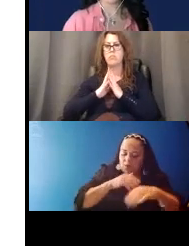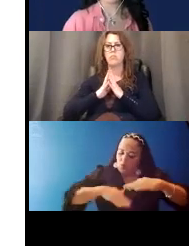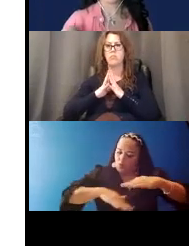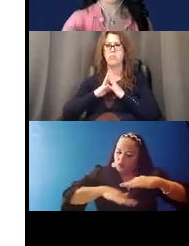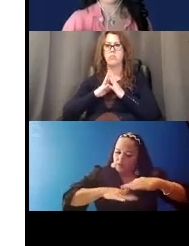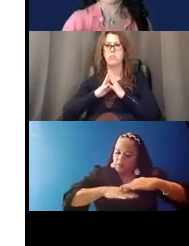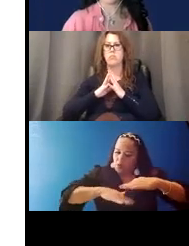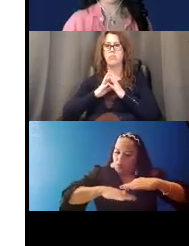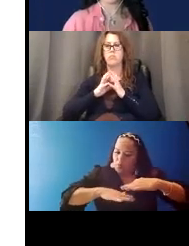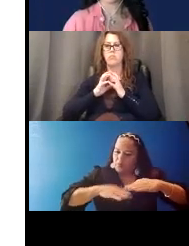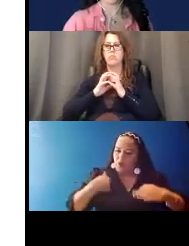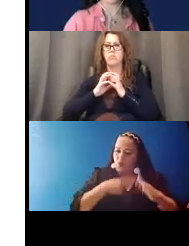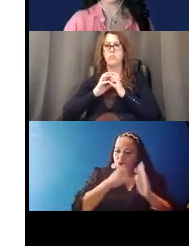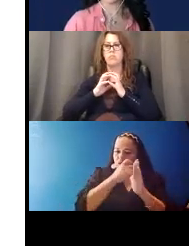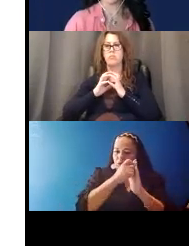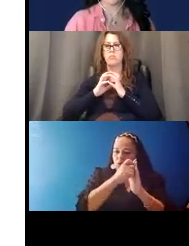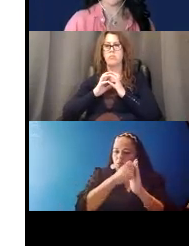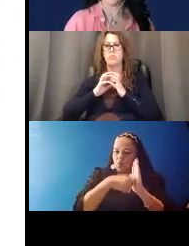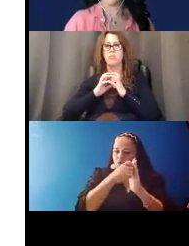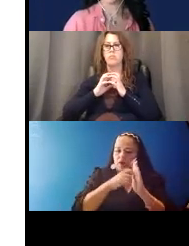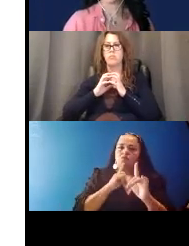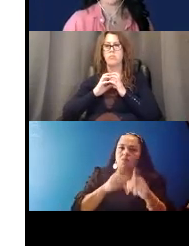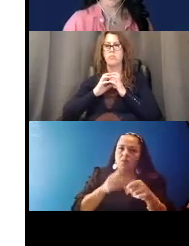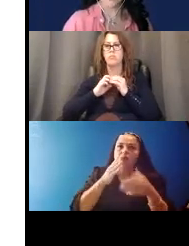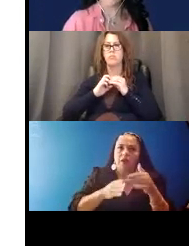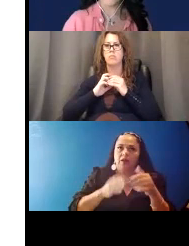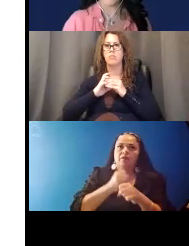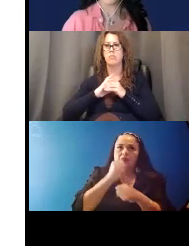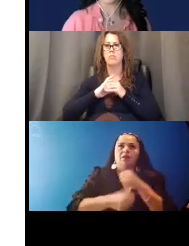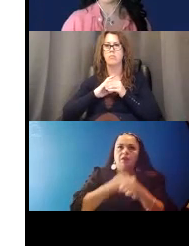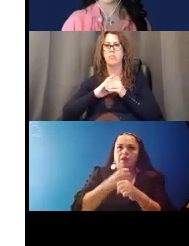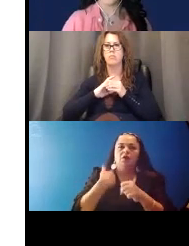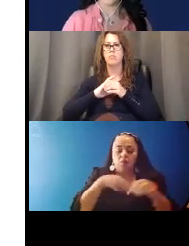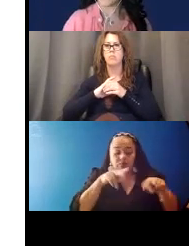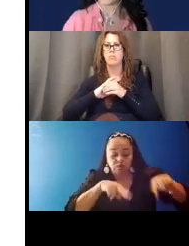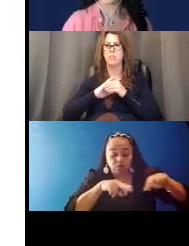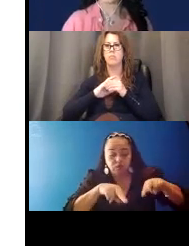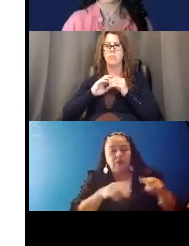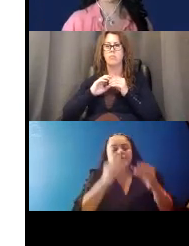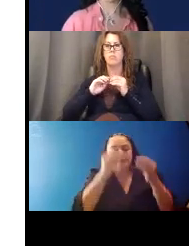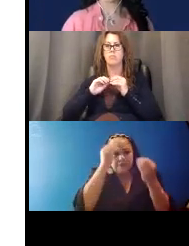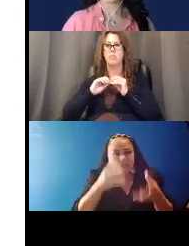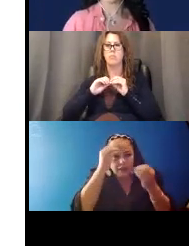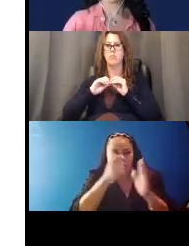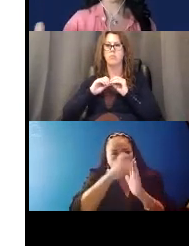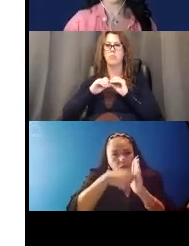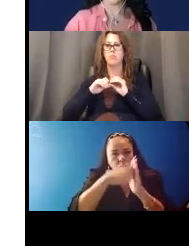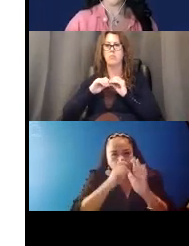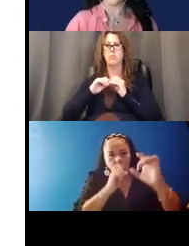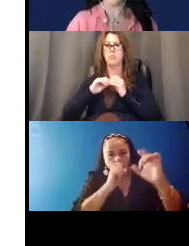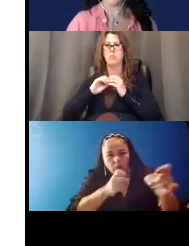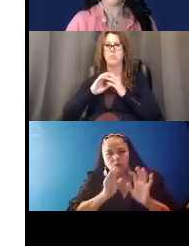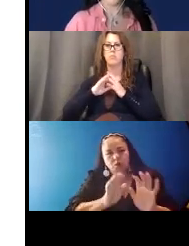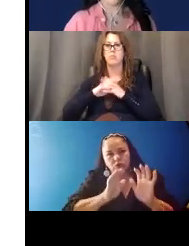it's we're writing a bunch of reports at the end of the year. We're looking at all of our data. We're writing grants. We're really kind of